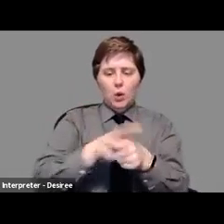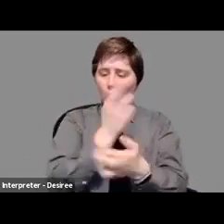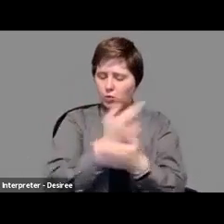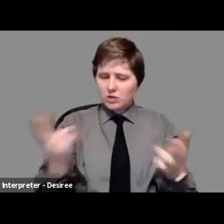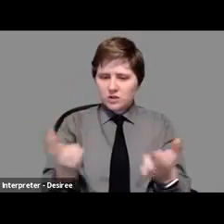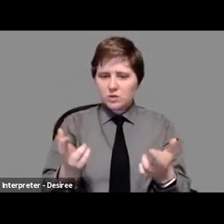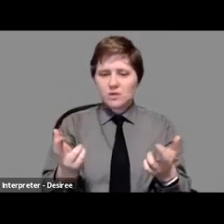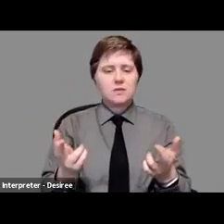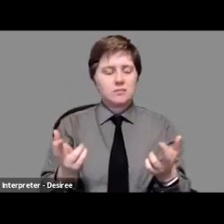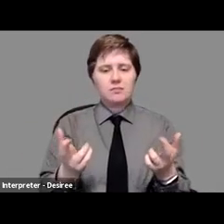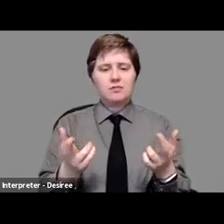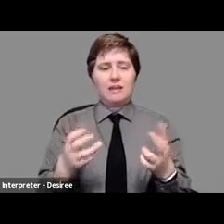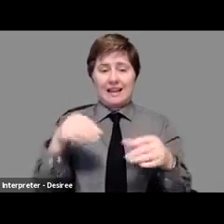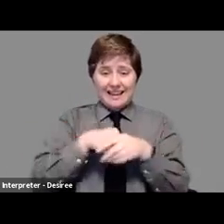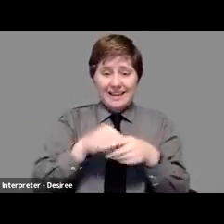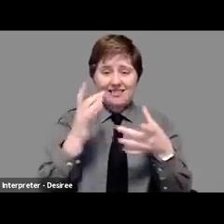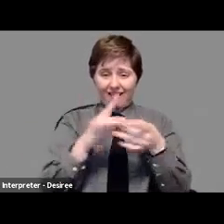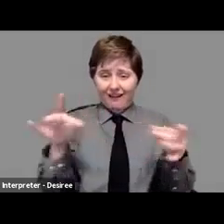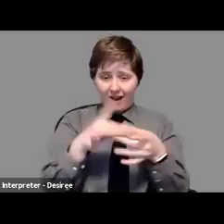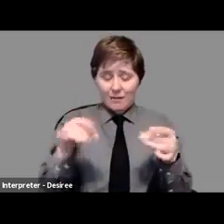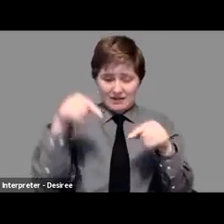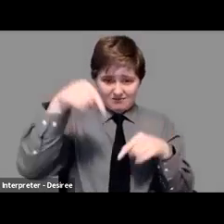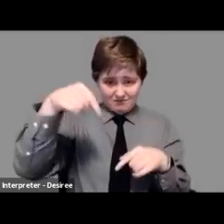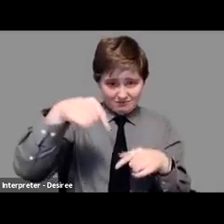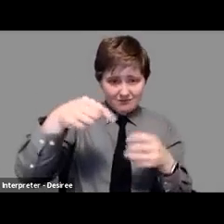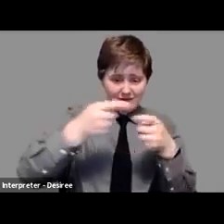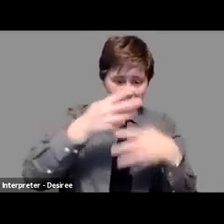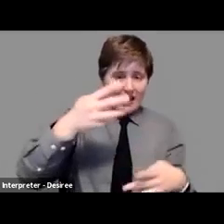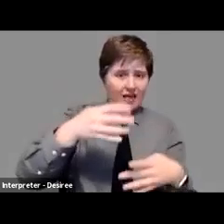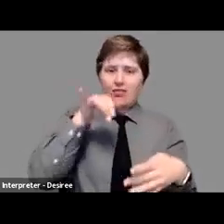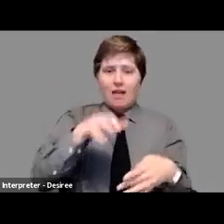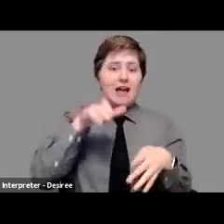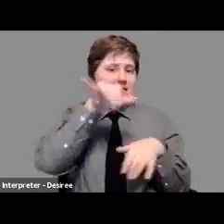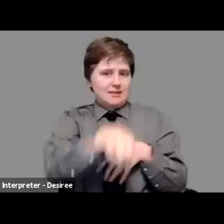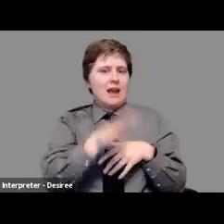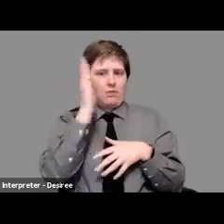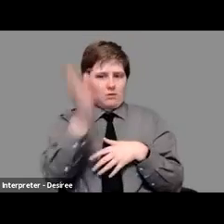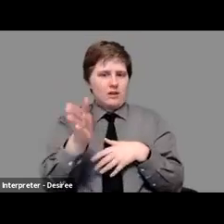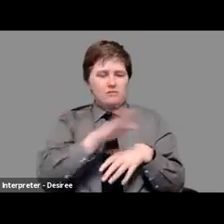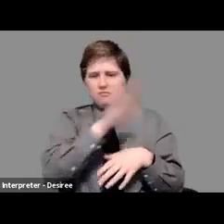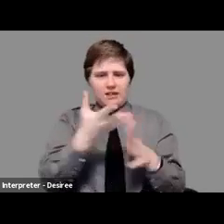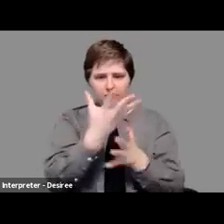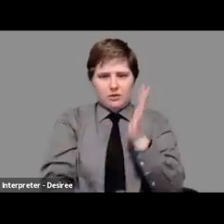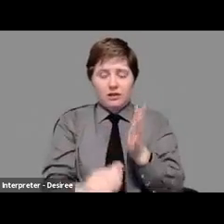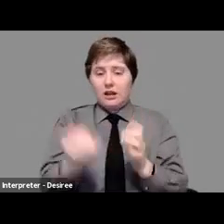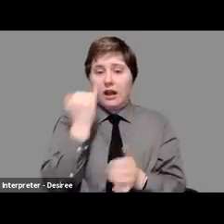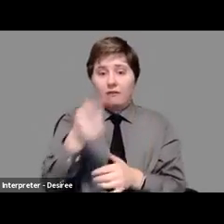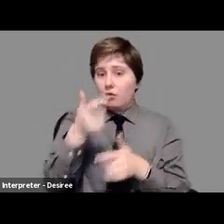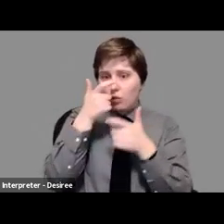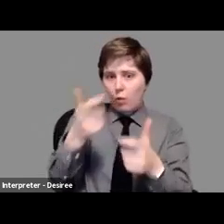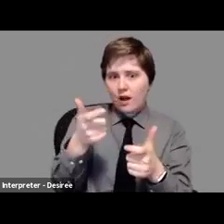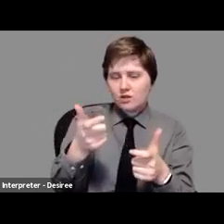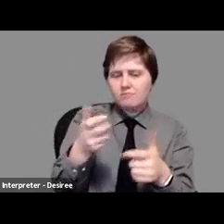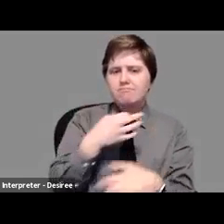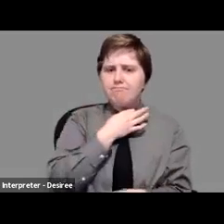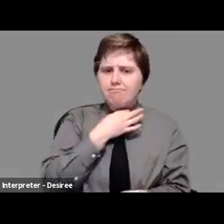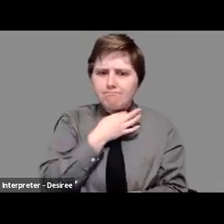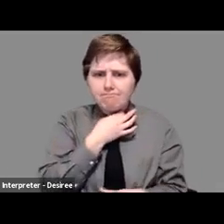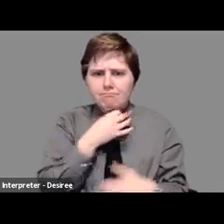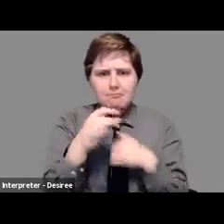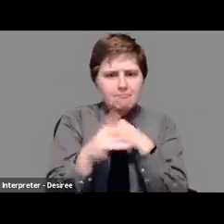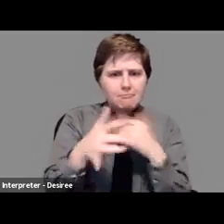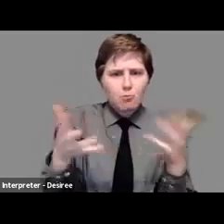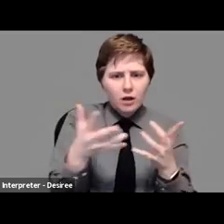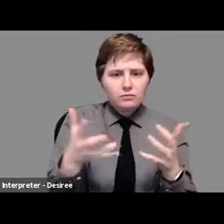resources in the comments section, and that stuff will not go away. So make sure if you're watching this and you are curious about what's